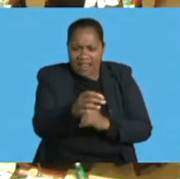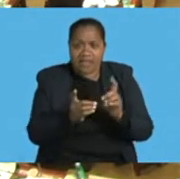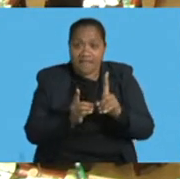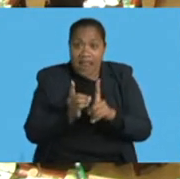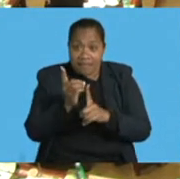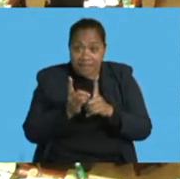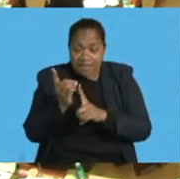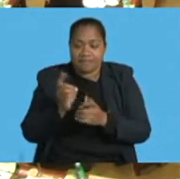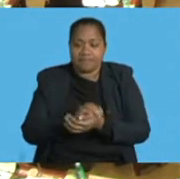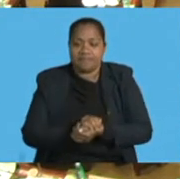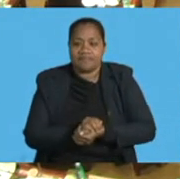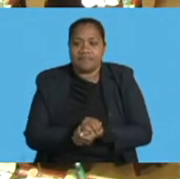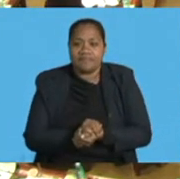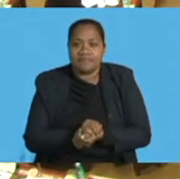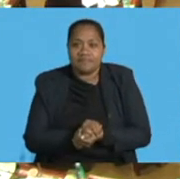You have the floor.